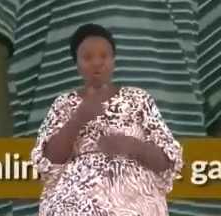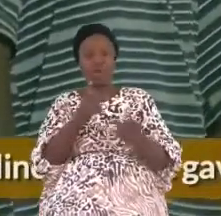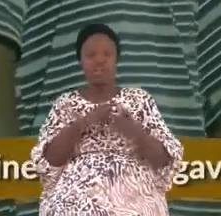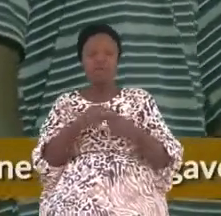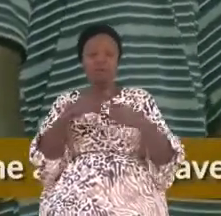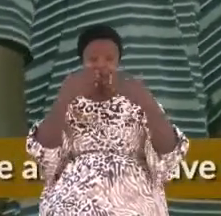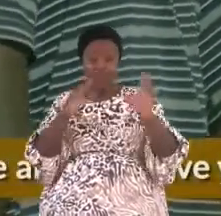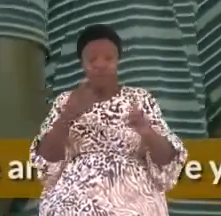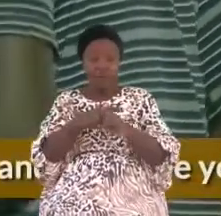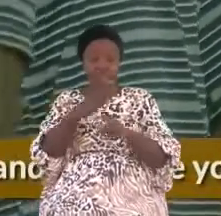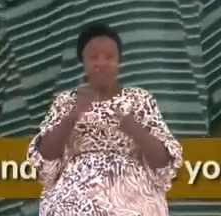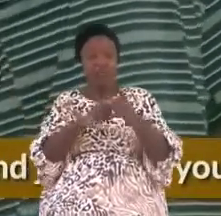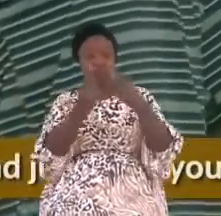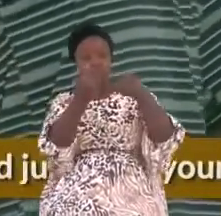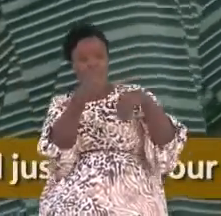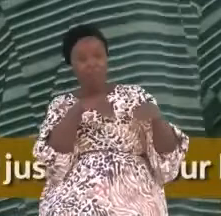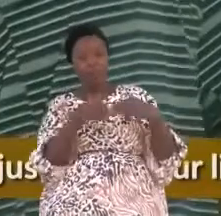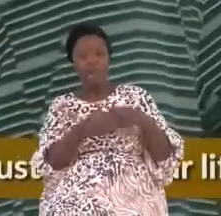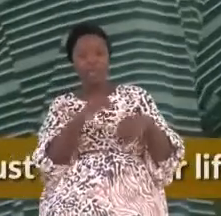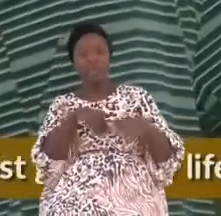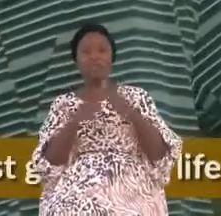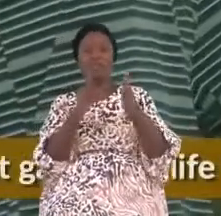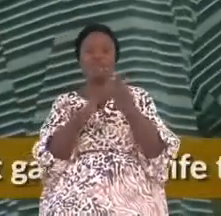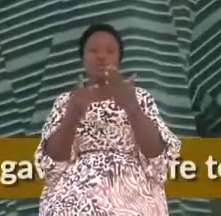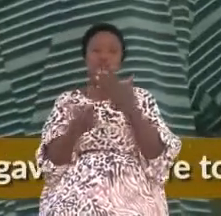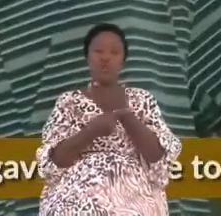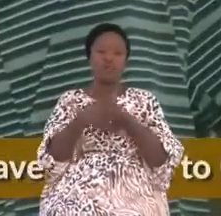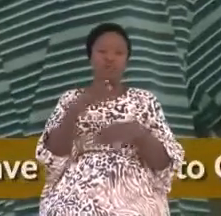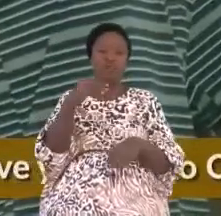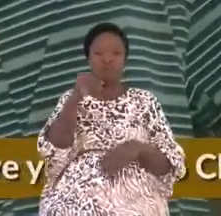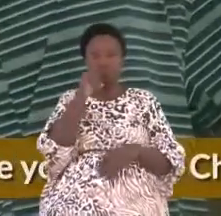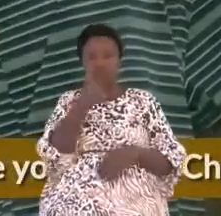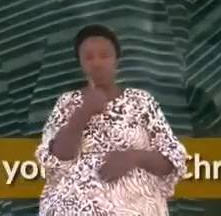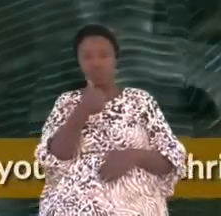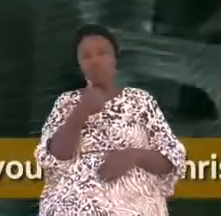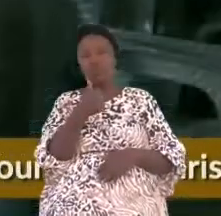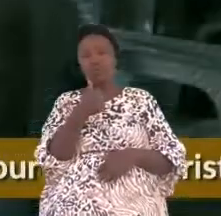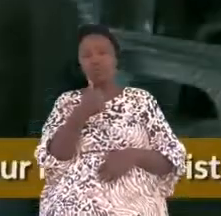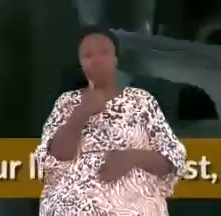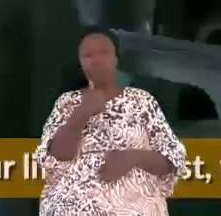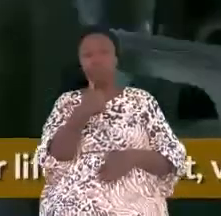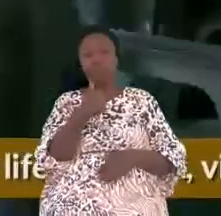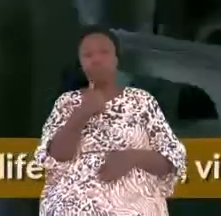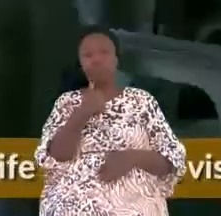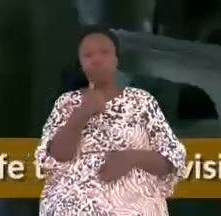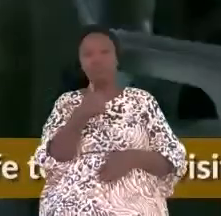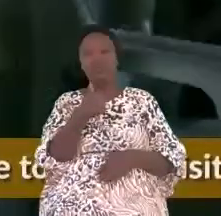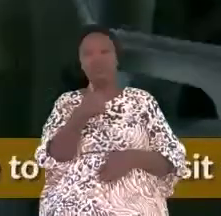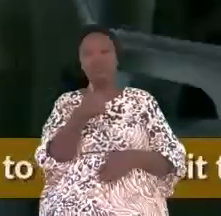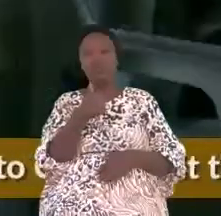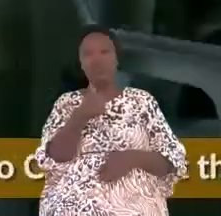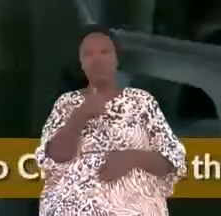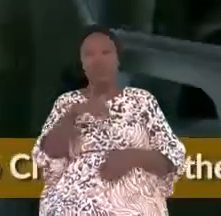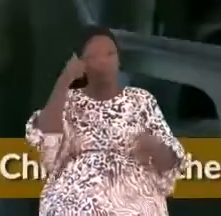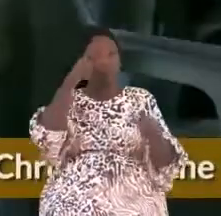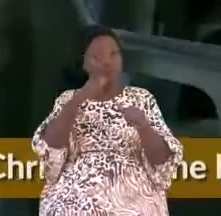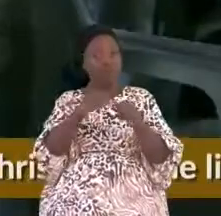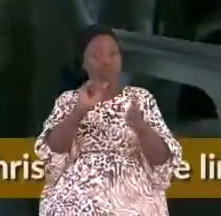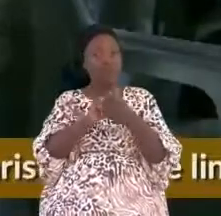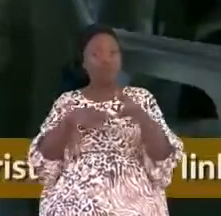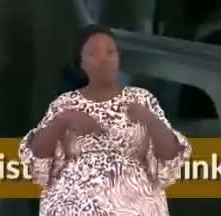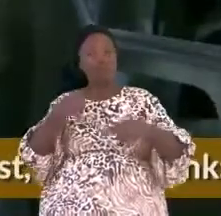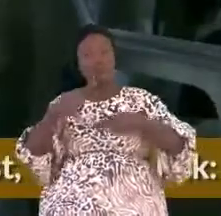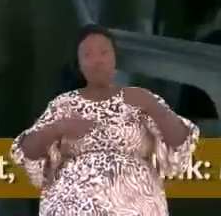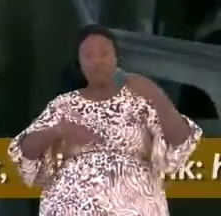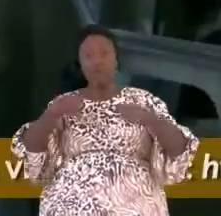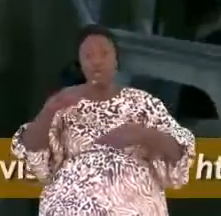crusade of tomorrow please feel the form correctly counselors let's be fast because our